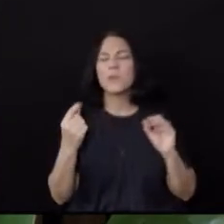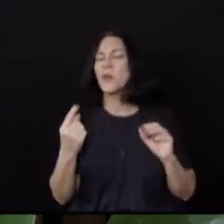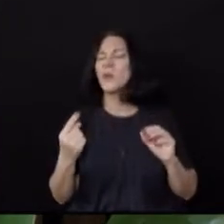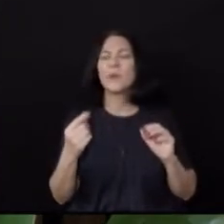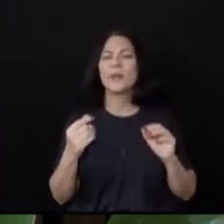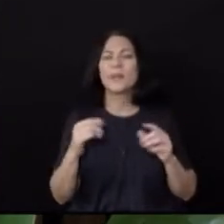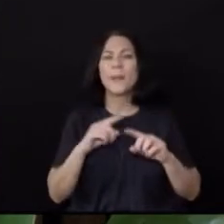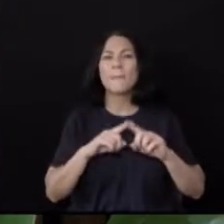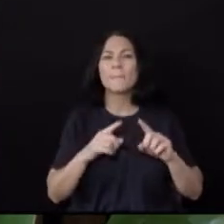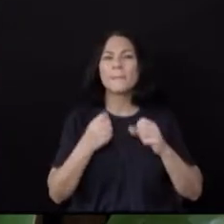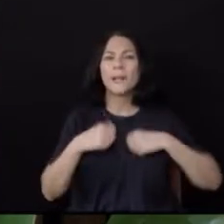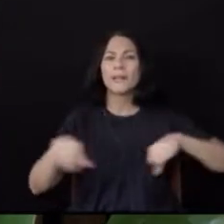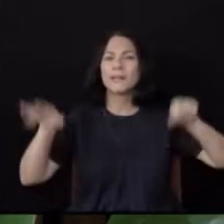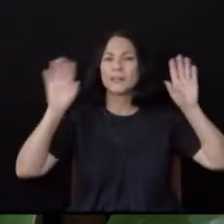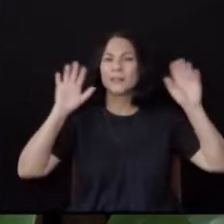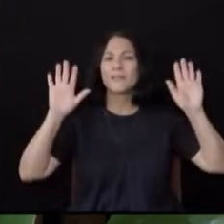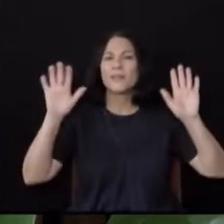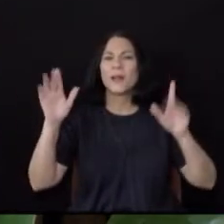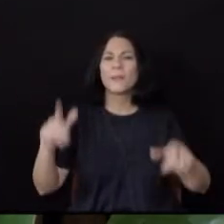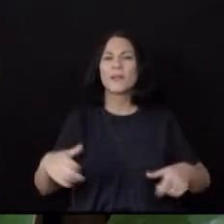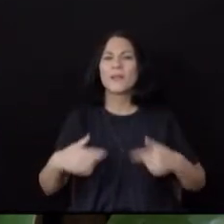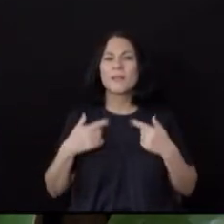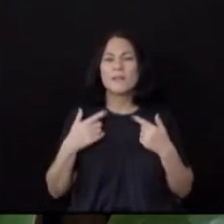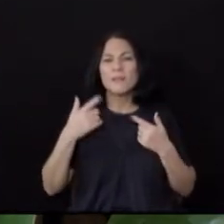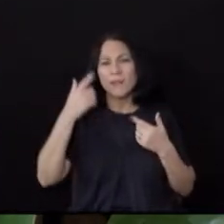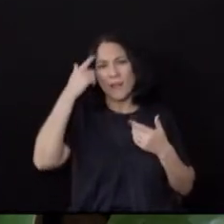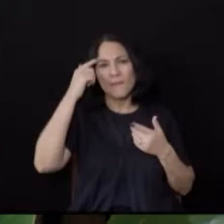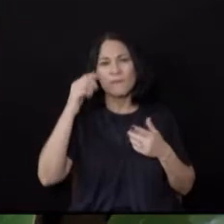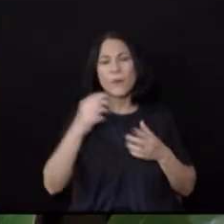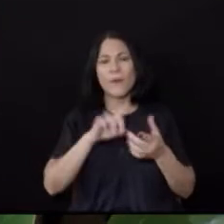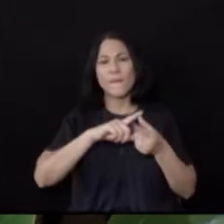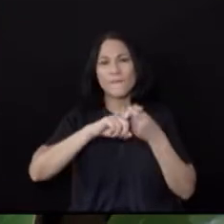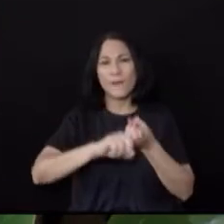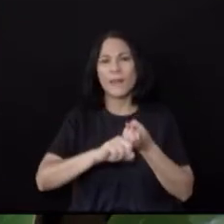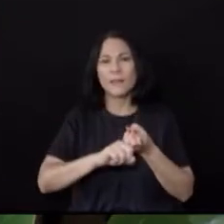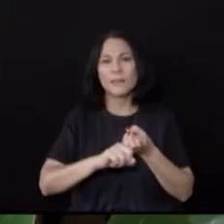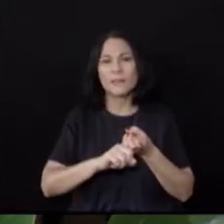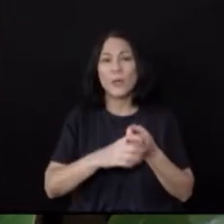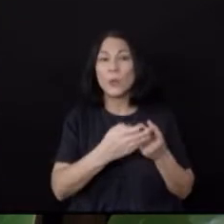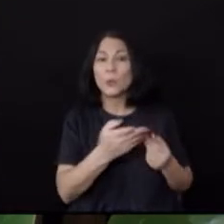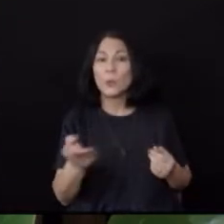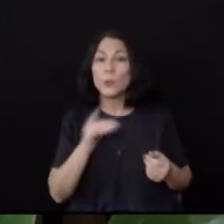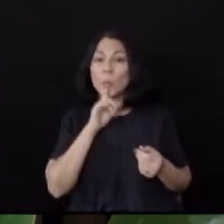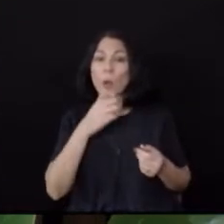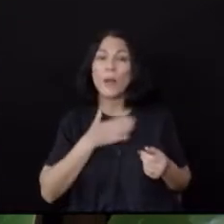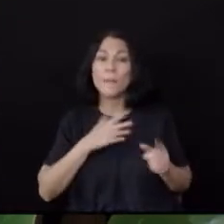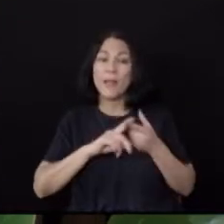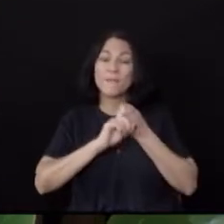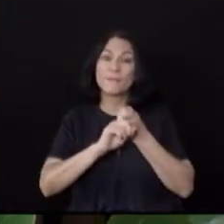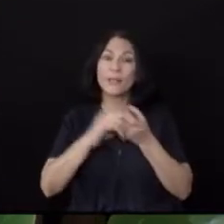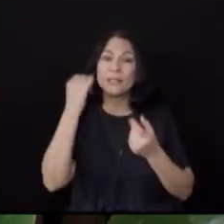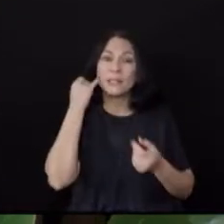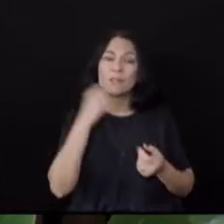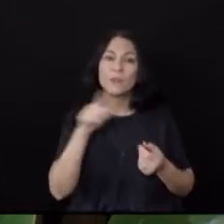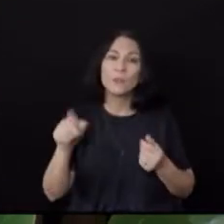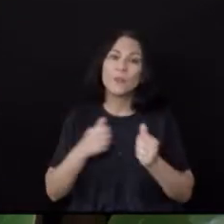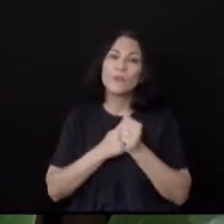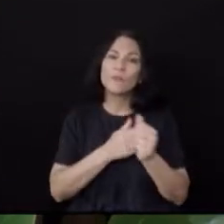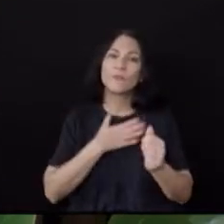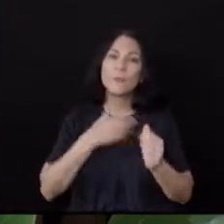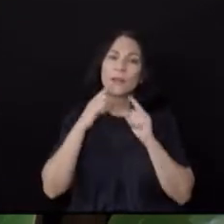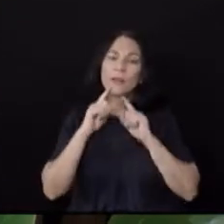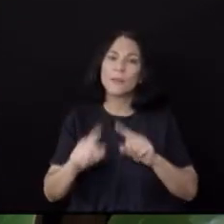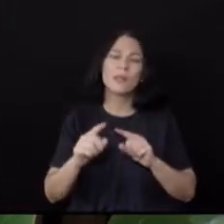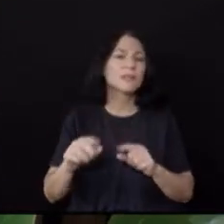life for his friends. You are my friends if you do what I command. I no longer call you servants, no